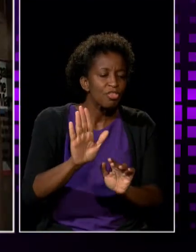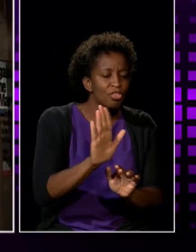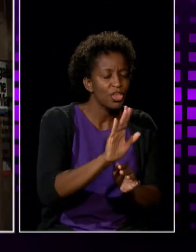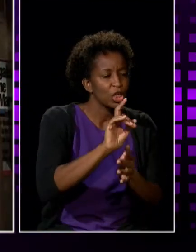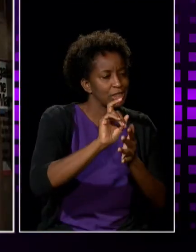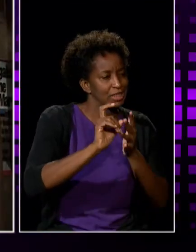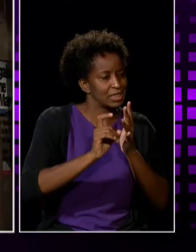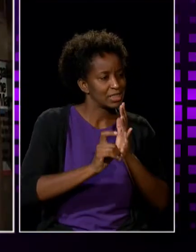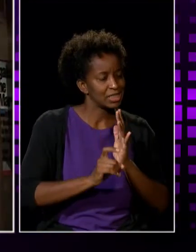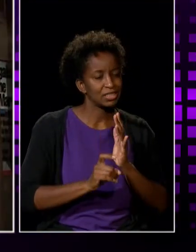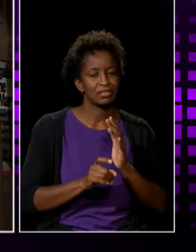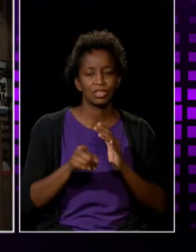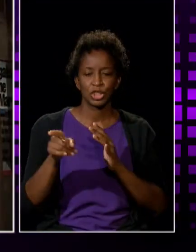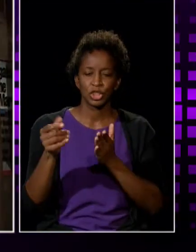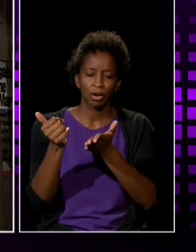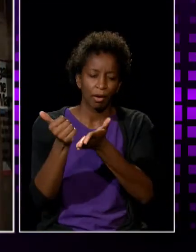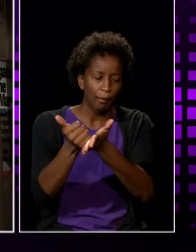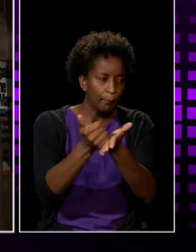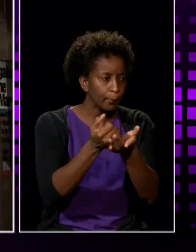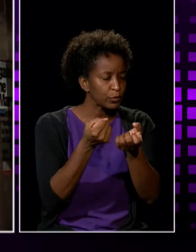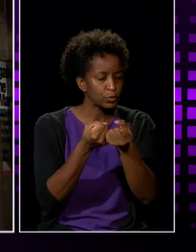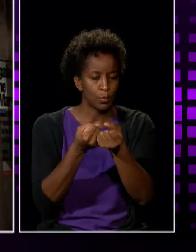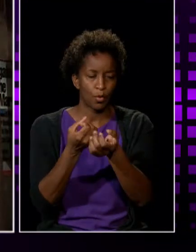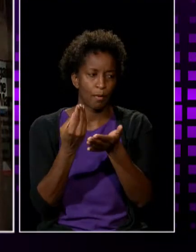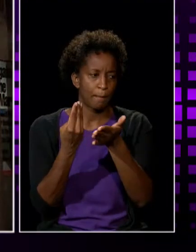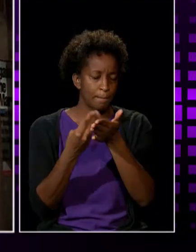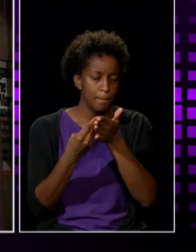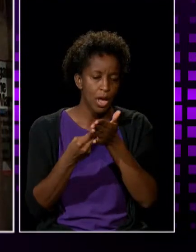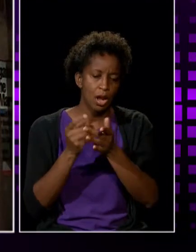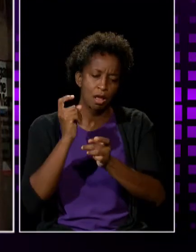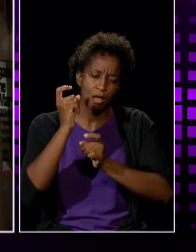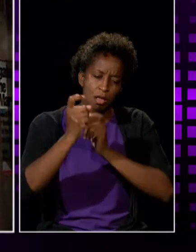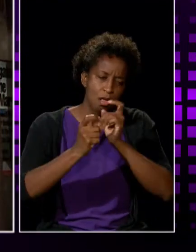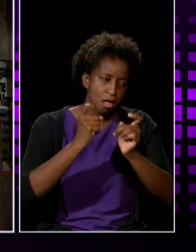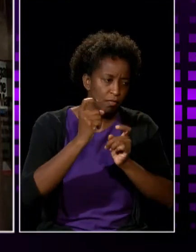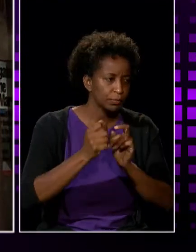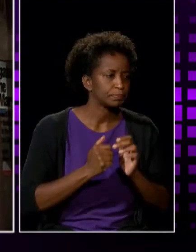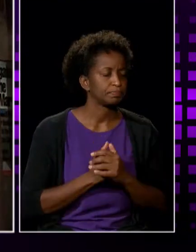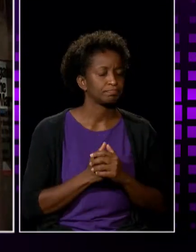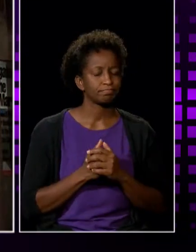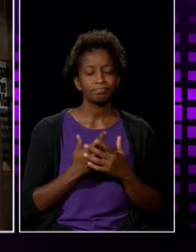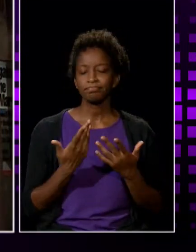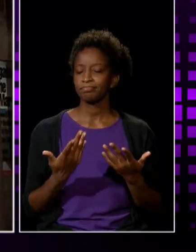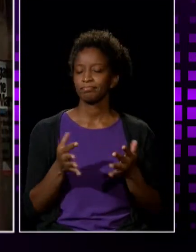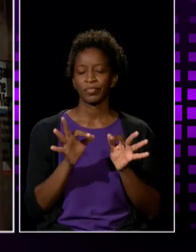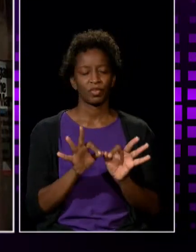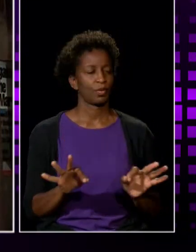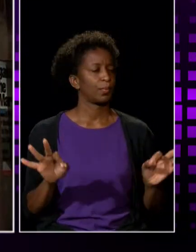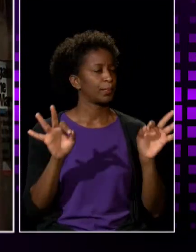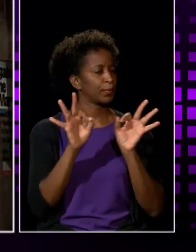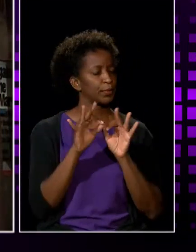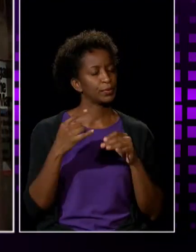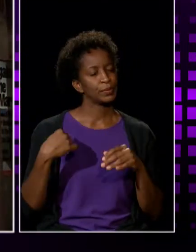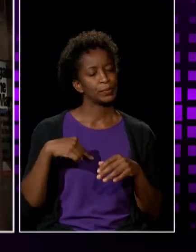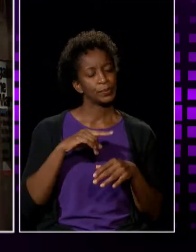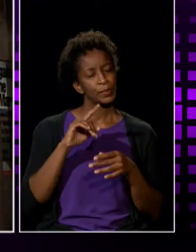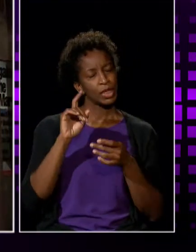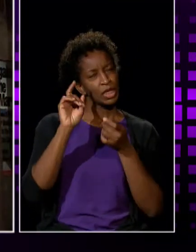understand that we have to modify as the years go on our understanding of a hero or a